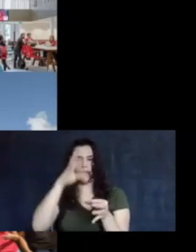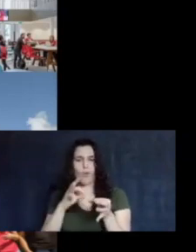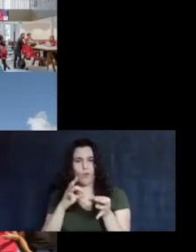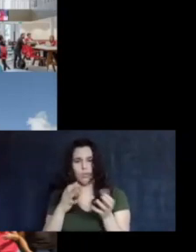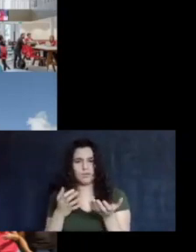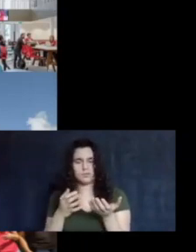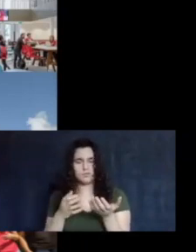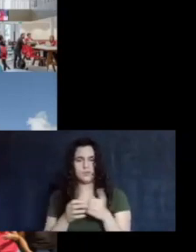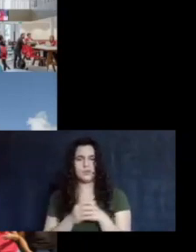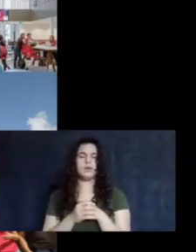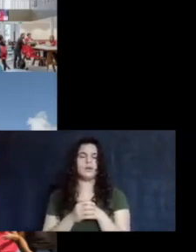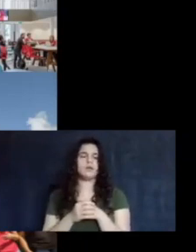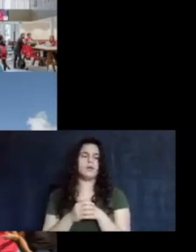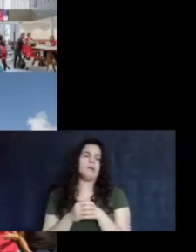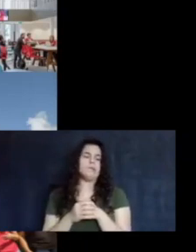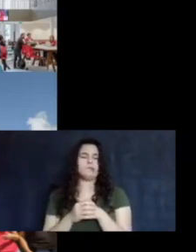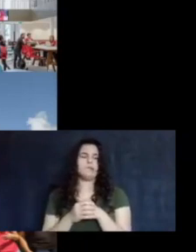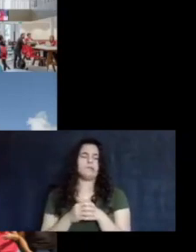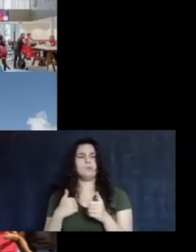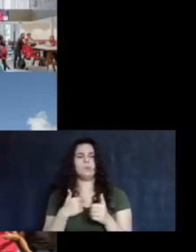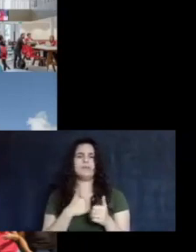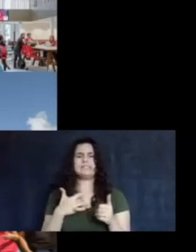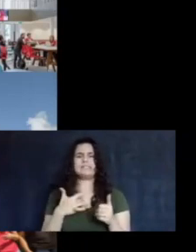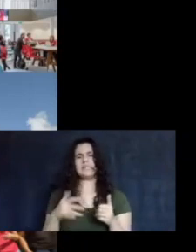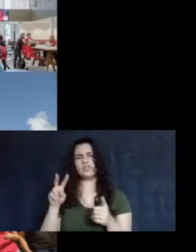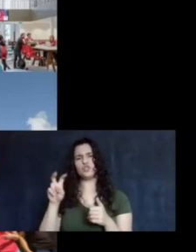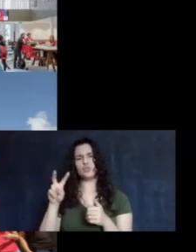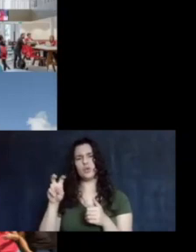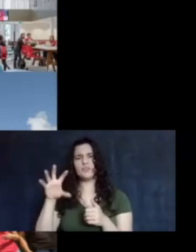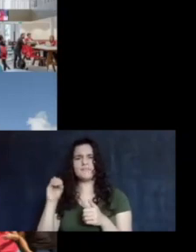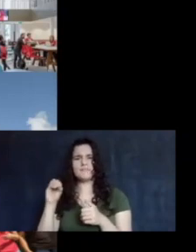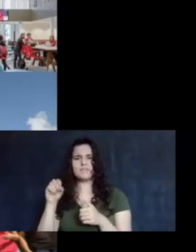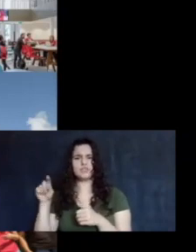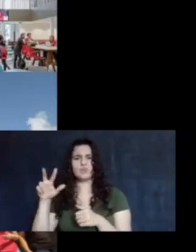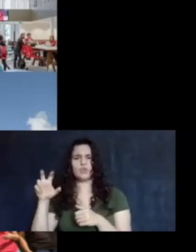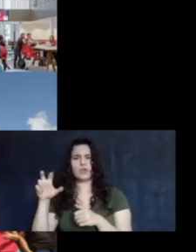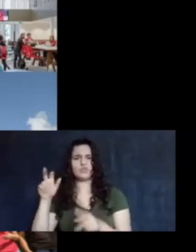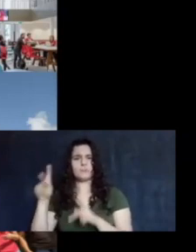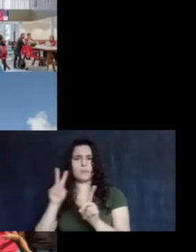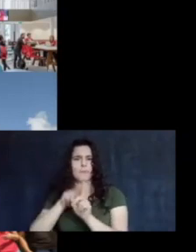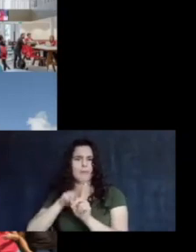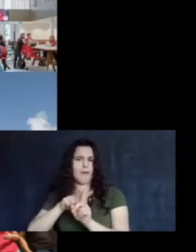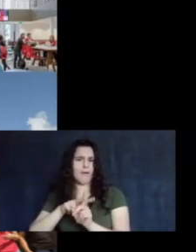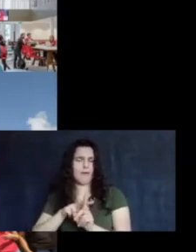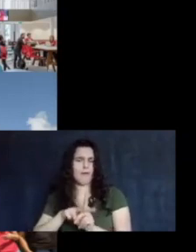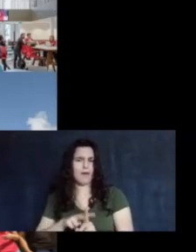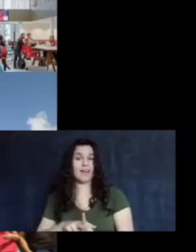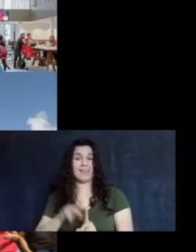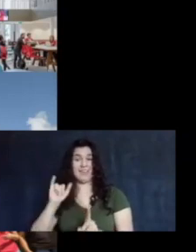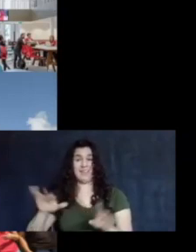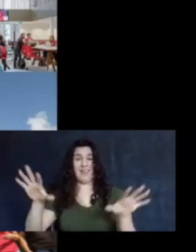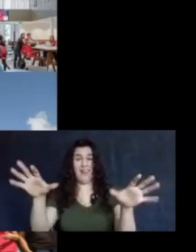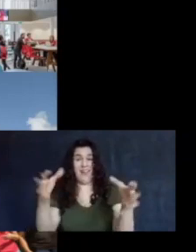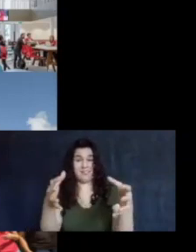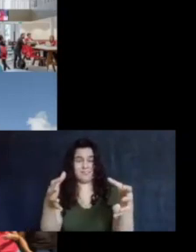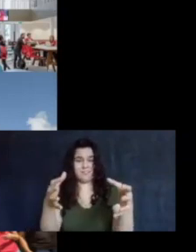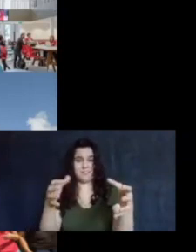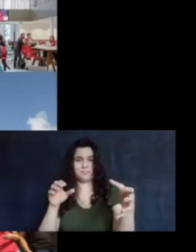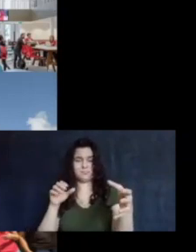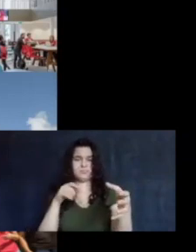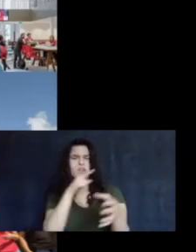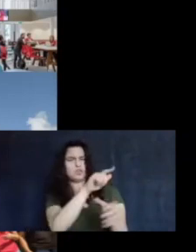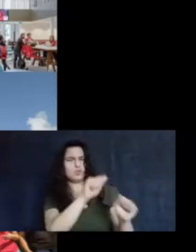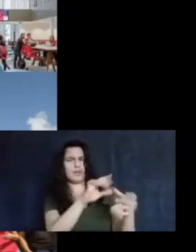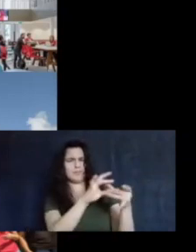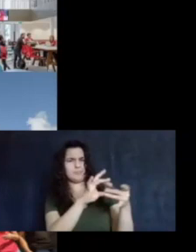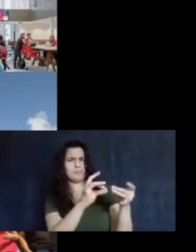We'll have probably 250 to 300 people that will apply. Out of that number, and Stephanie could say, speak to this more